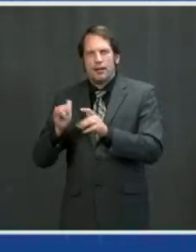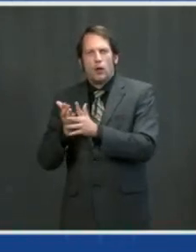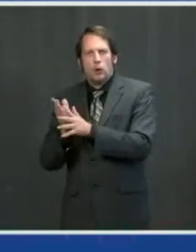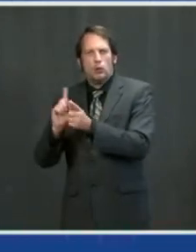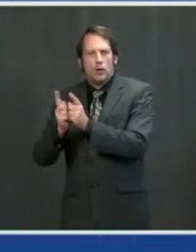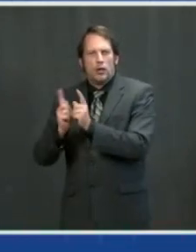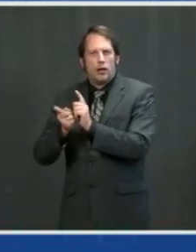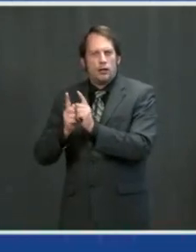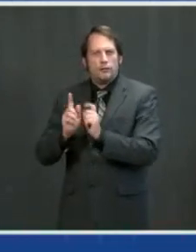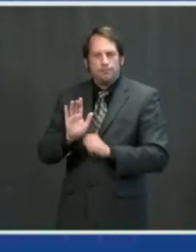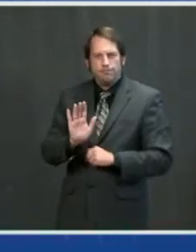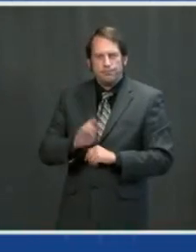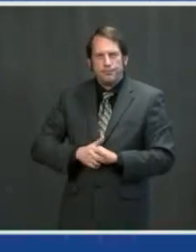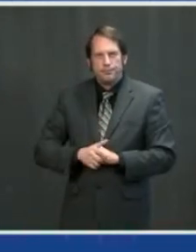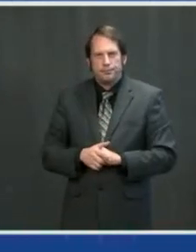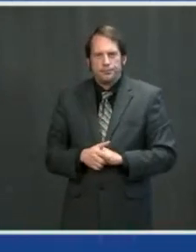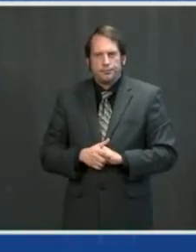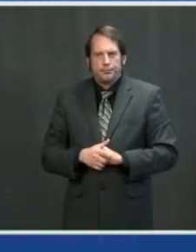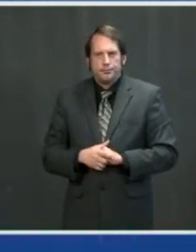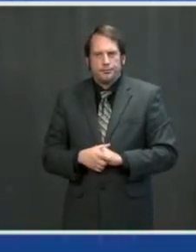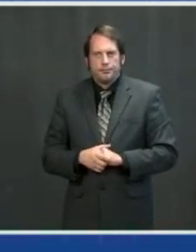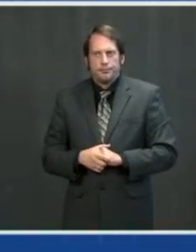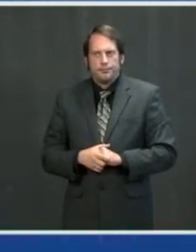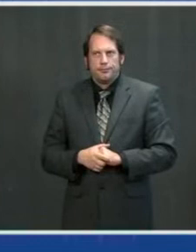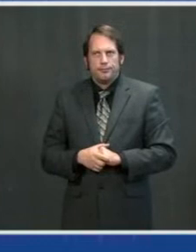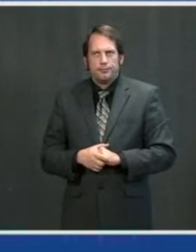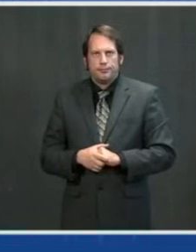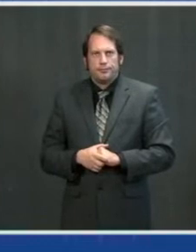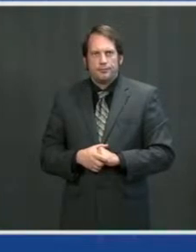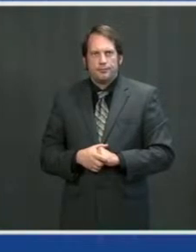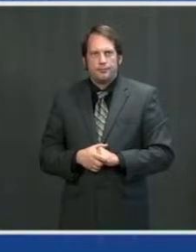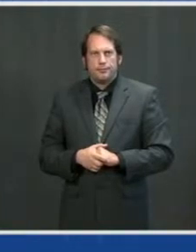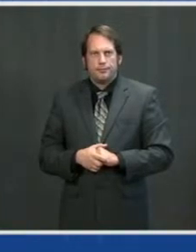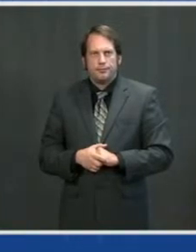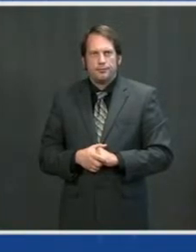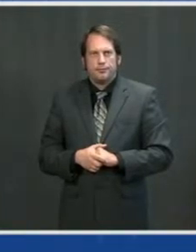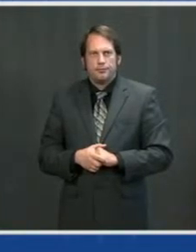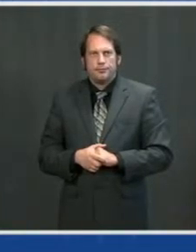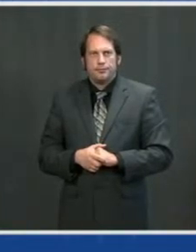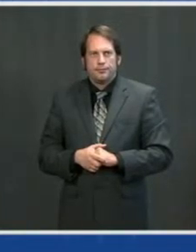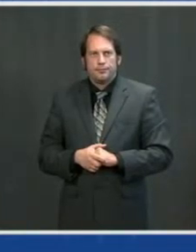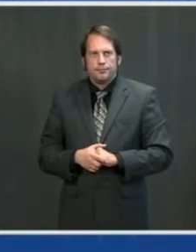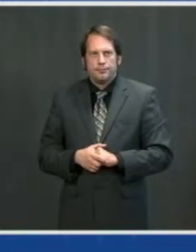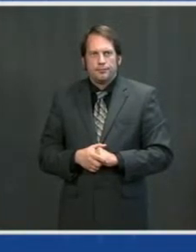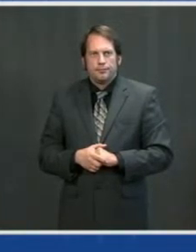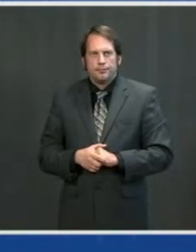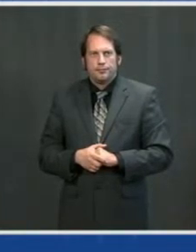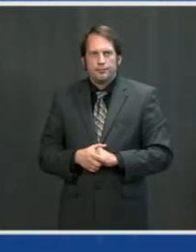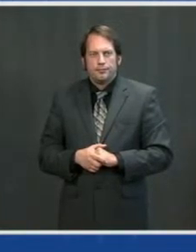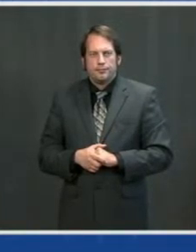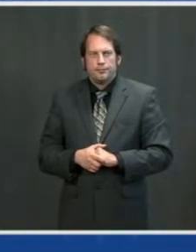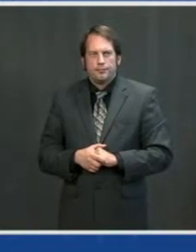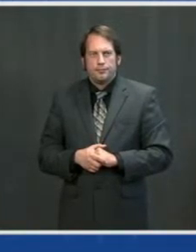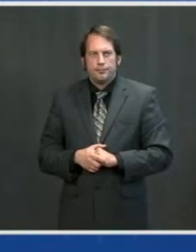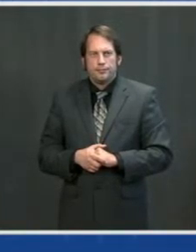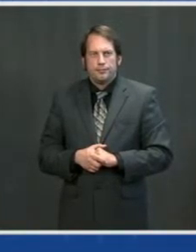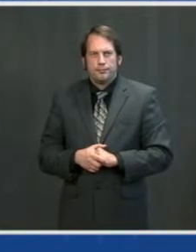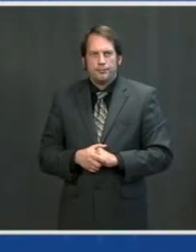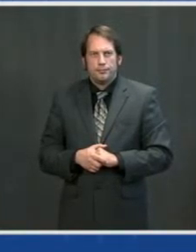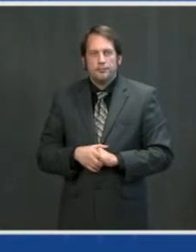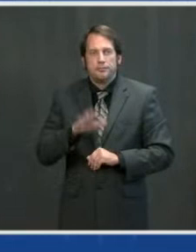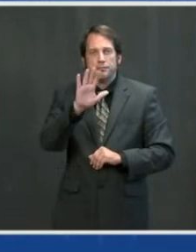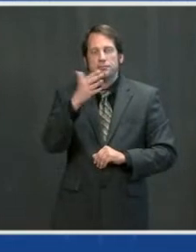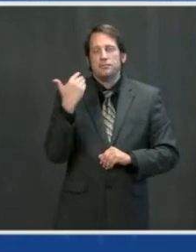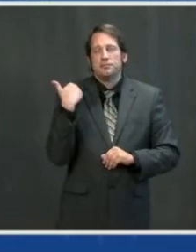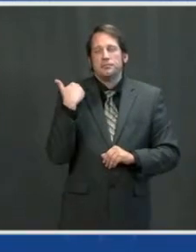tell us about the exchanges and the conversations during the meeting about the COVID-19 vaccines or